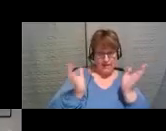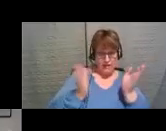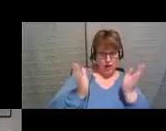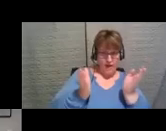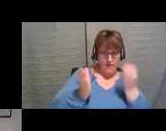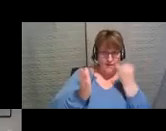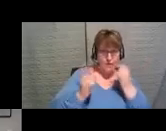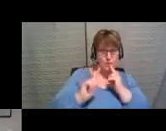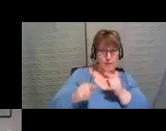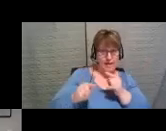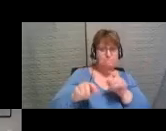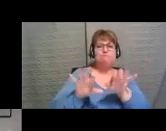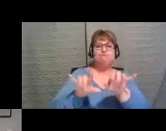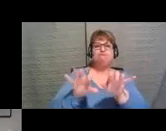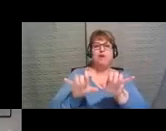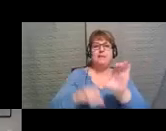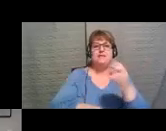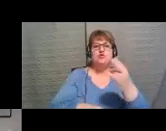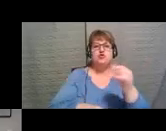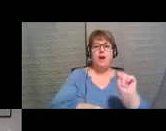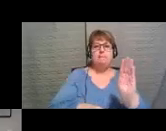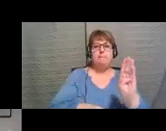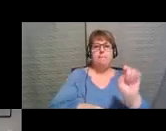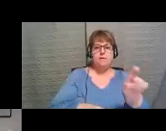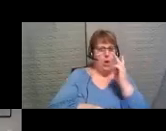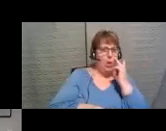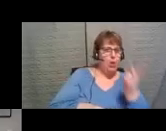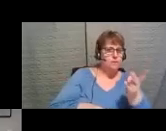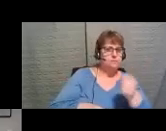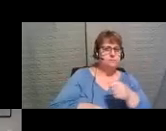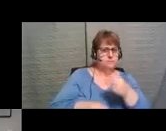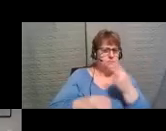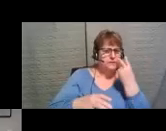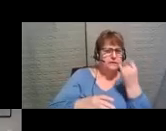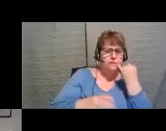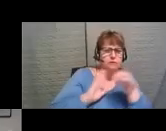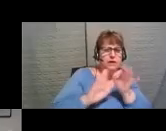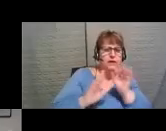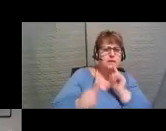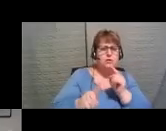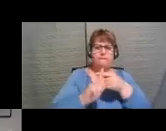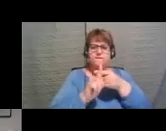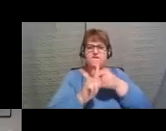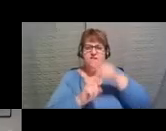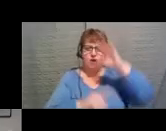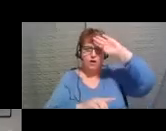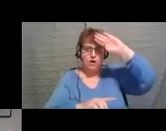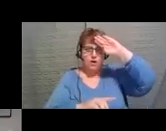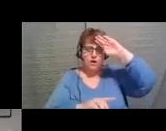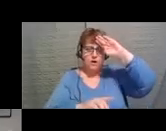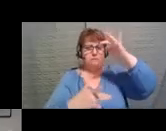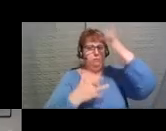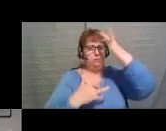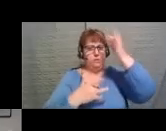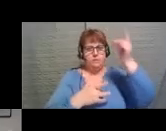have a reply, please type it in the chat, and I'll be watching for it. Okay, fever, acute illness,